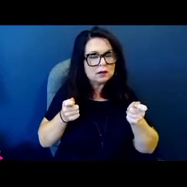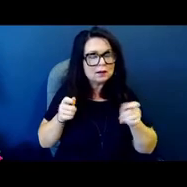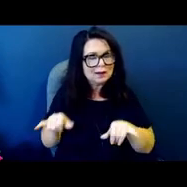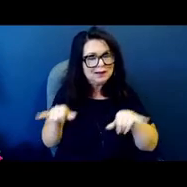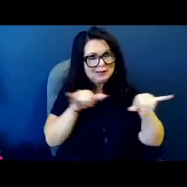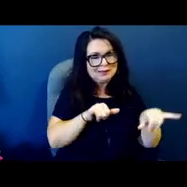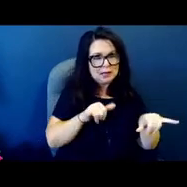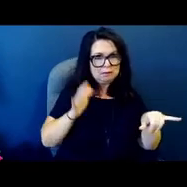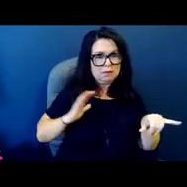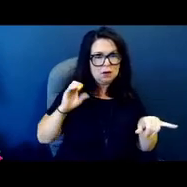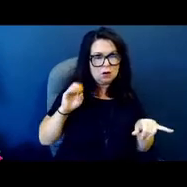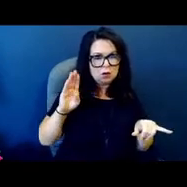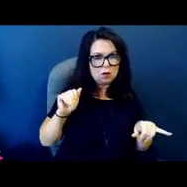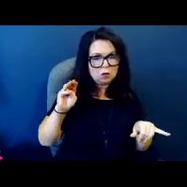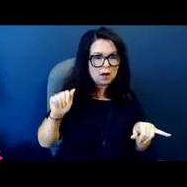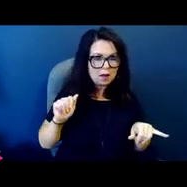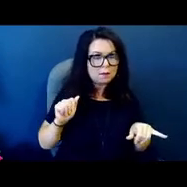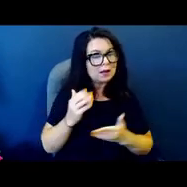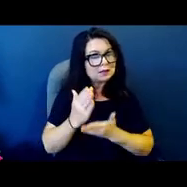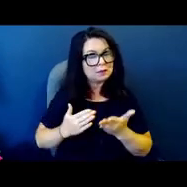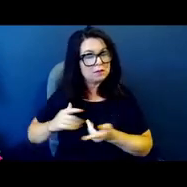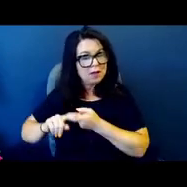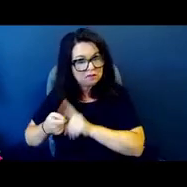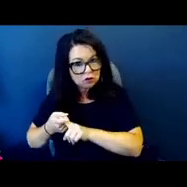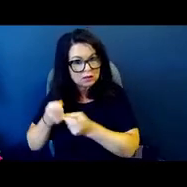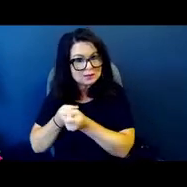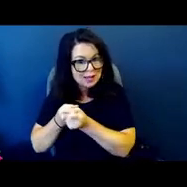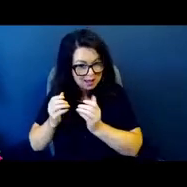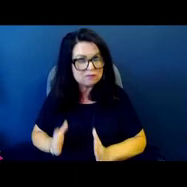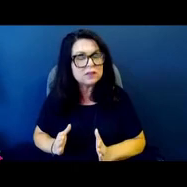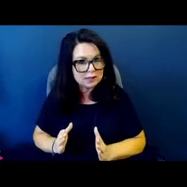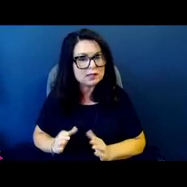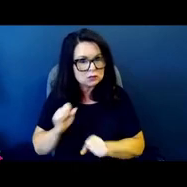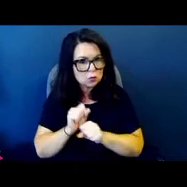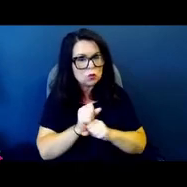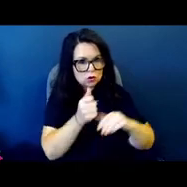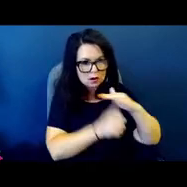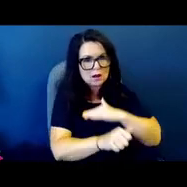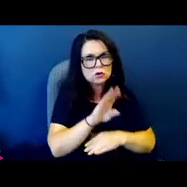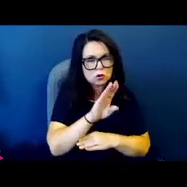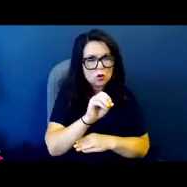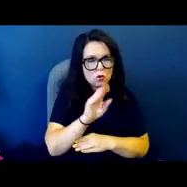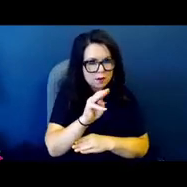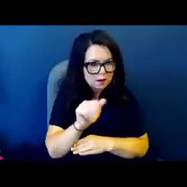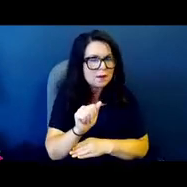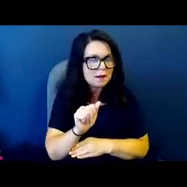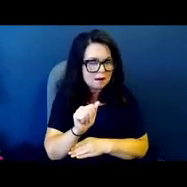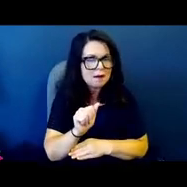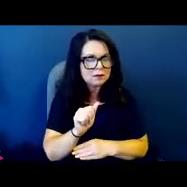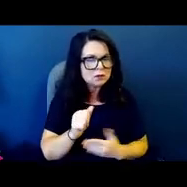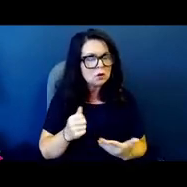my friends and advocates worked in the Obama administration, and I have no doubt